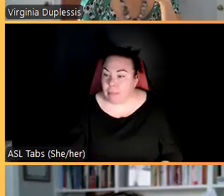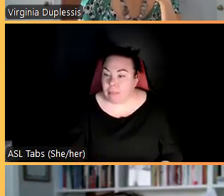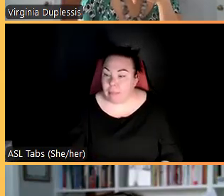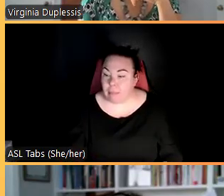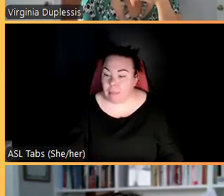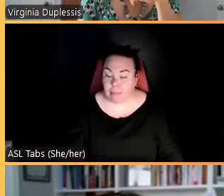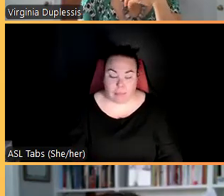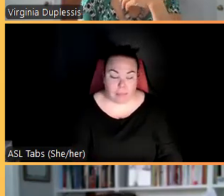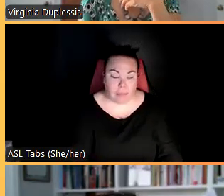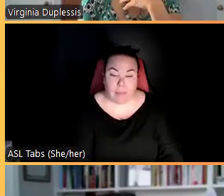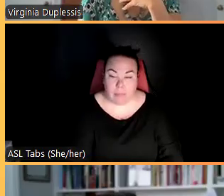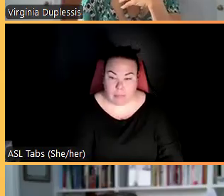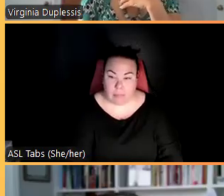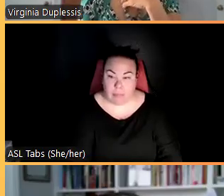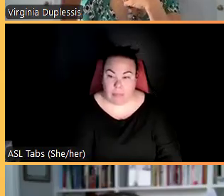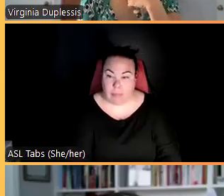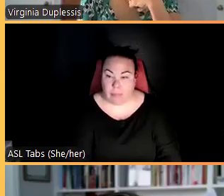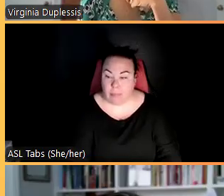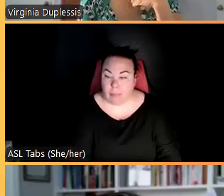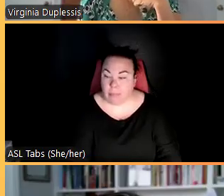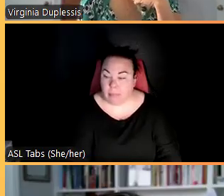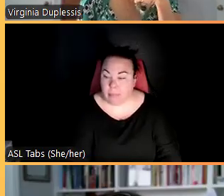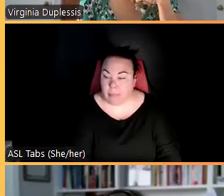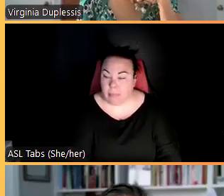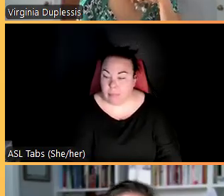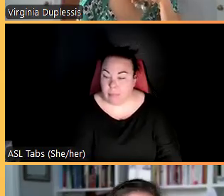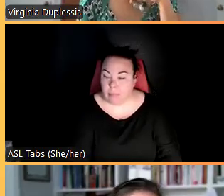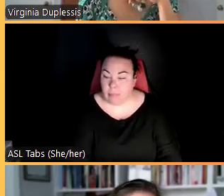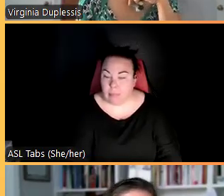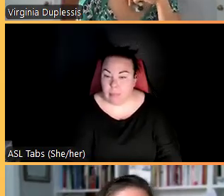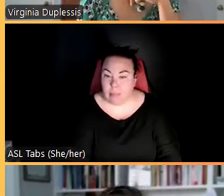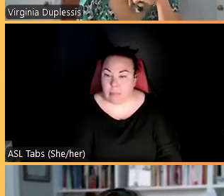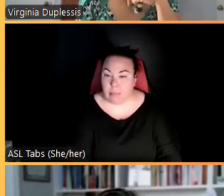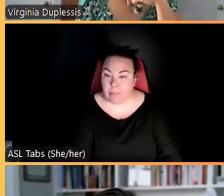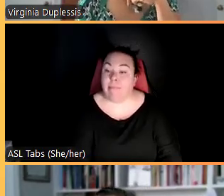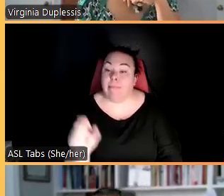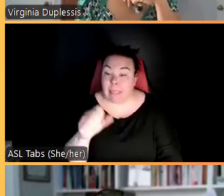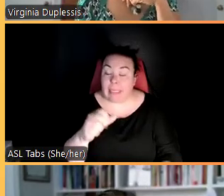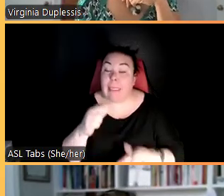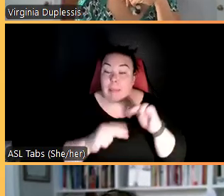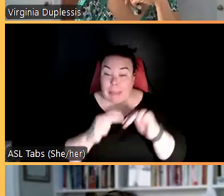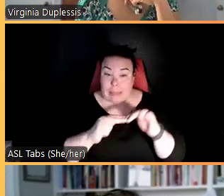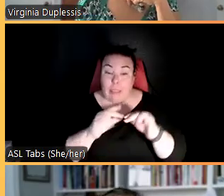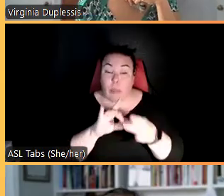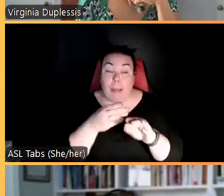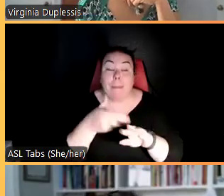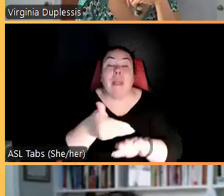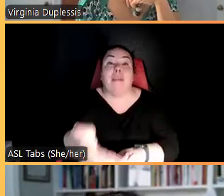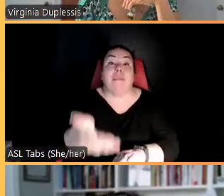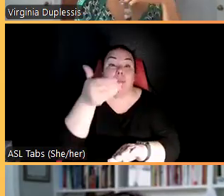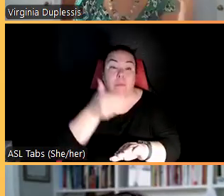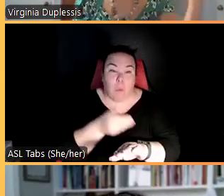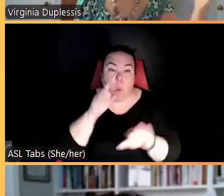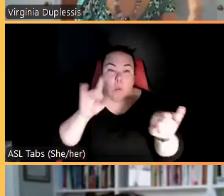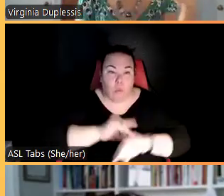Building relationships before a crisis occurs. Exactly. Today is really an opportunity to hear about